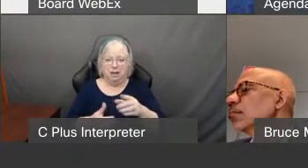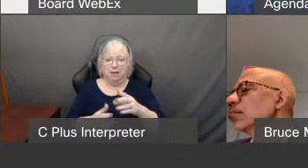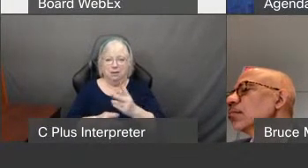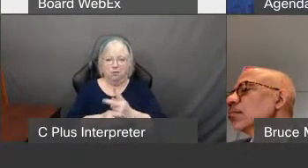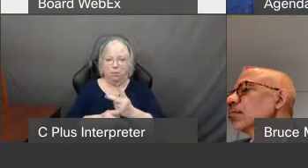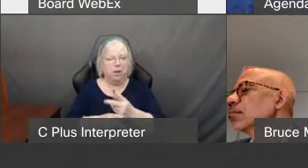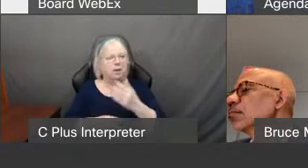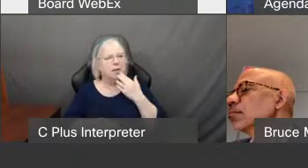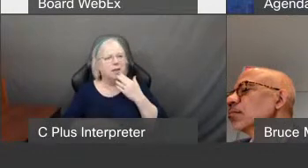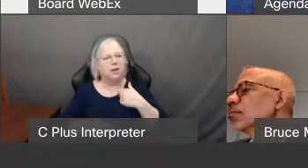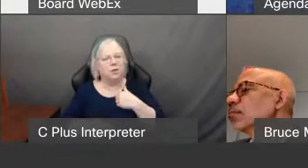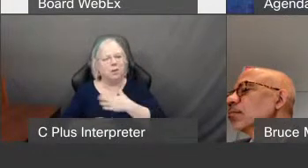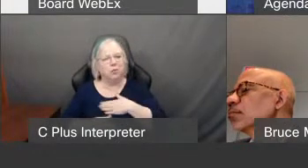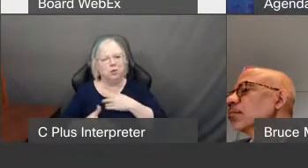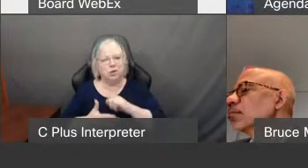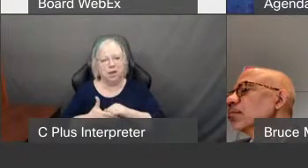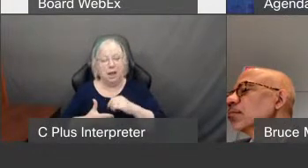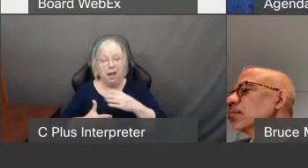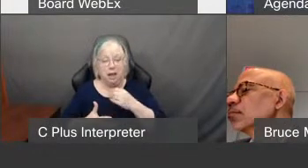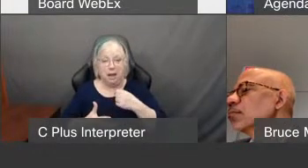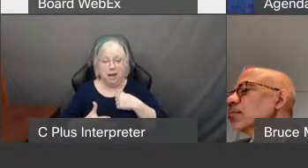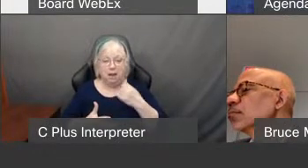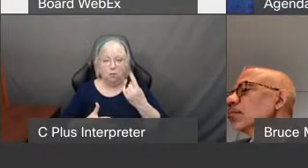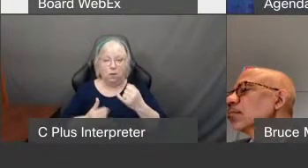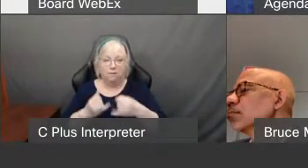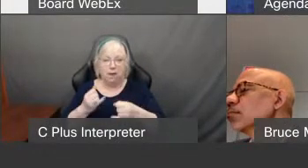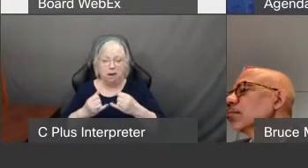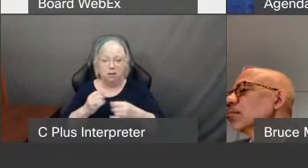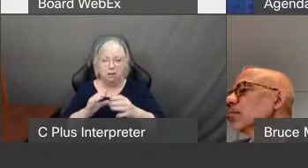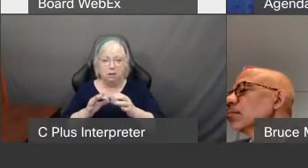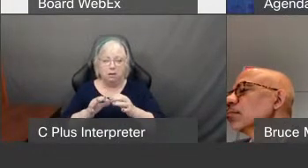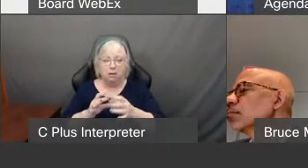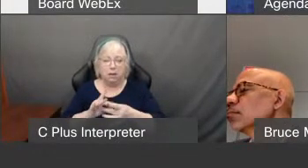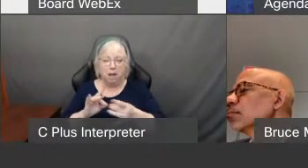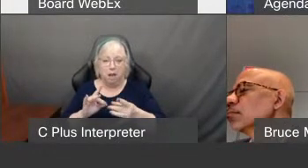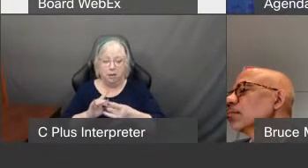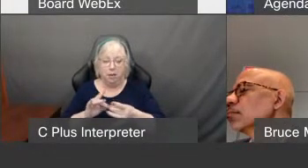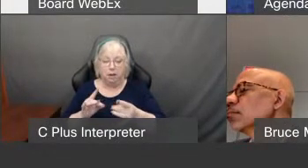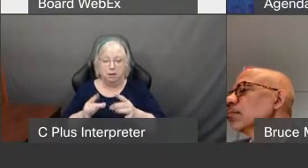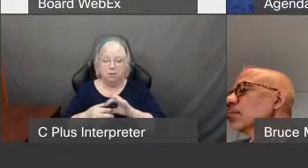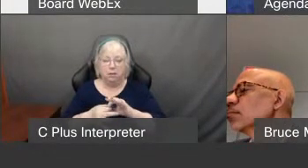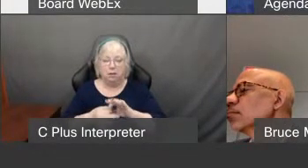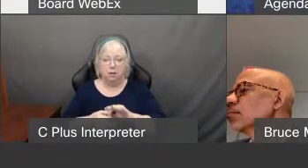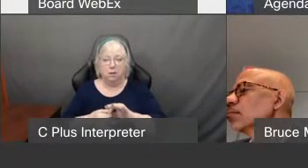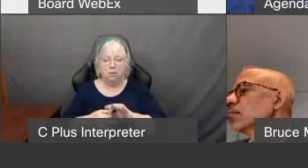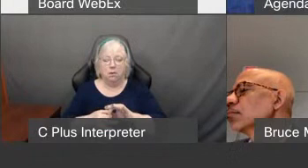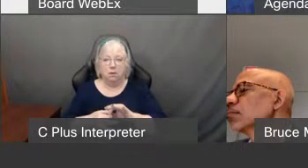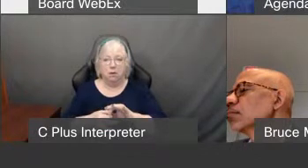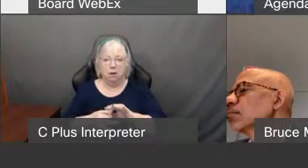Appreciate it. And Mayor, I have one final comment regarding the